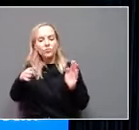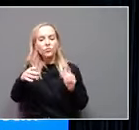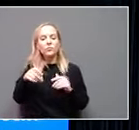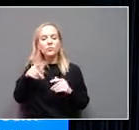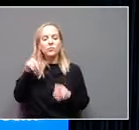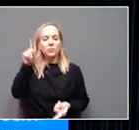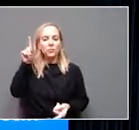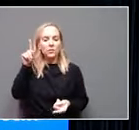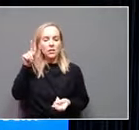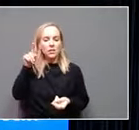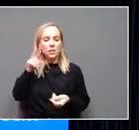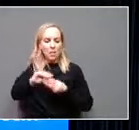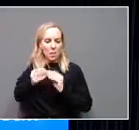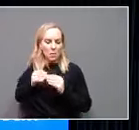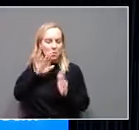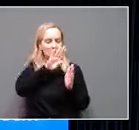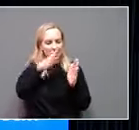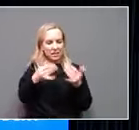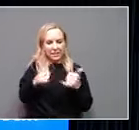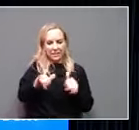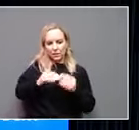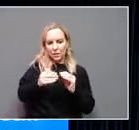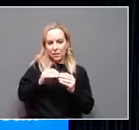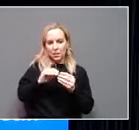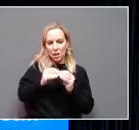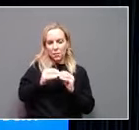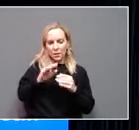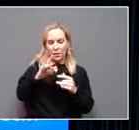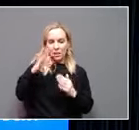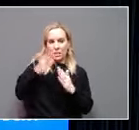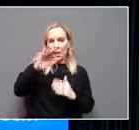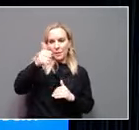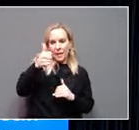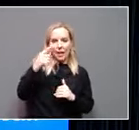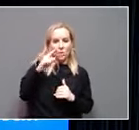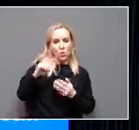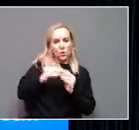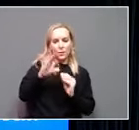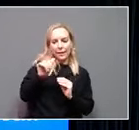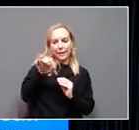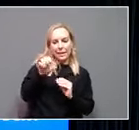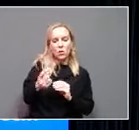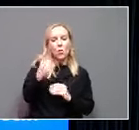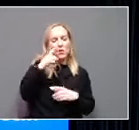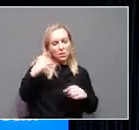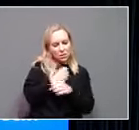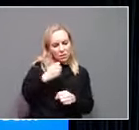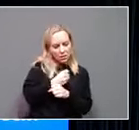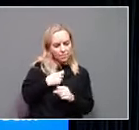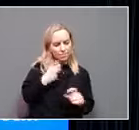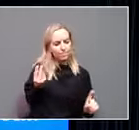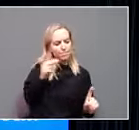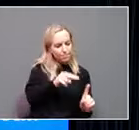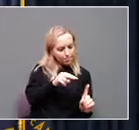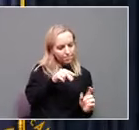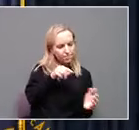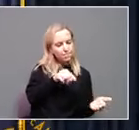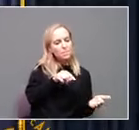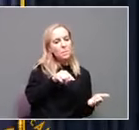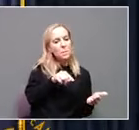We're still in the top 10 in the number of cases. And one statistic that we haven't looked at very often is